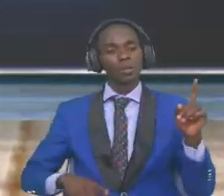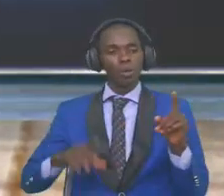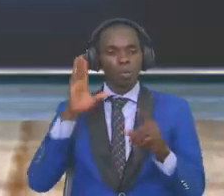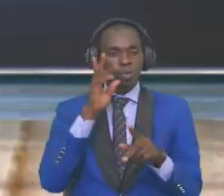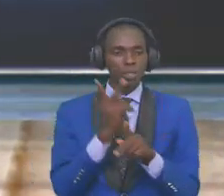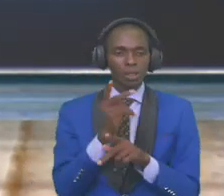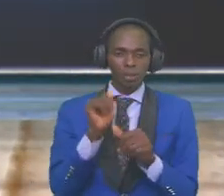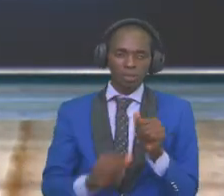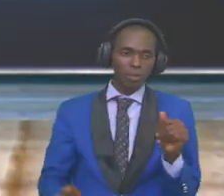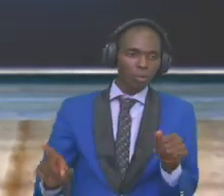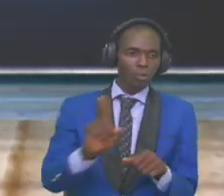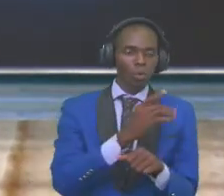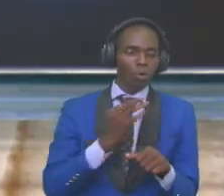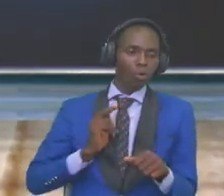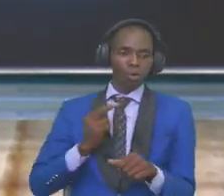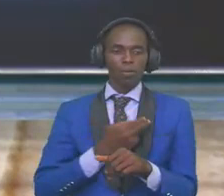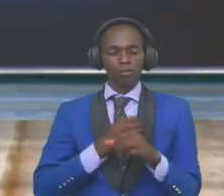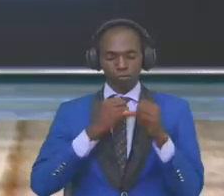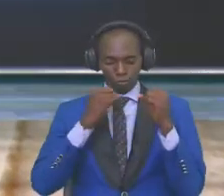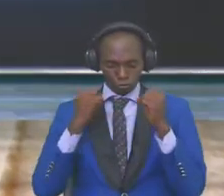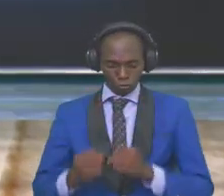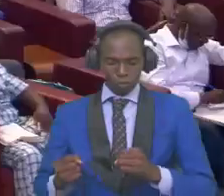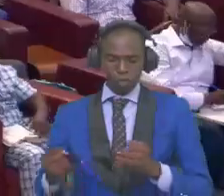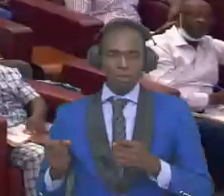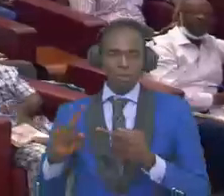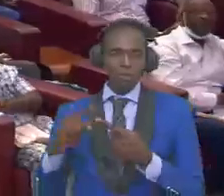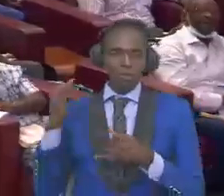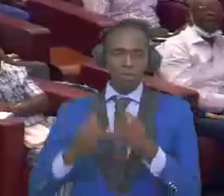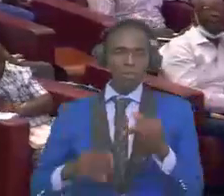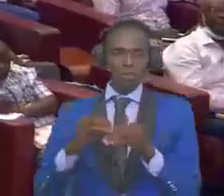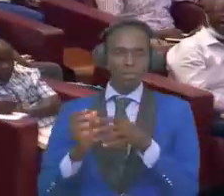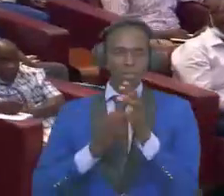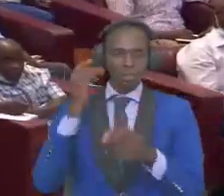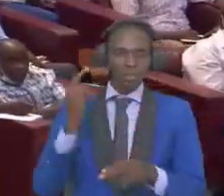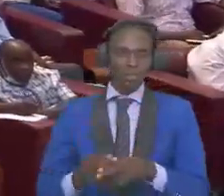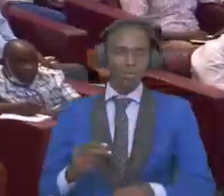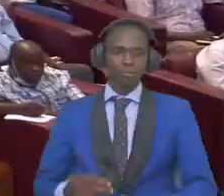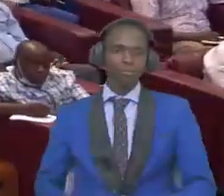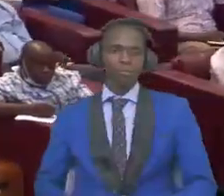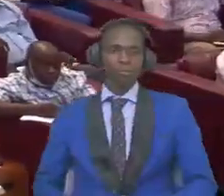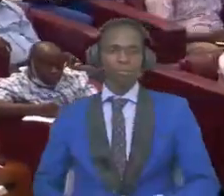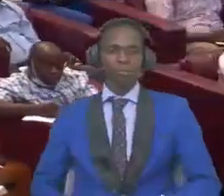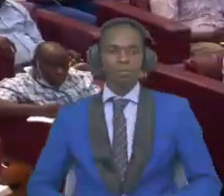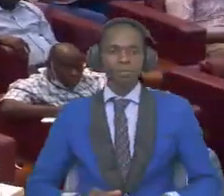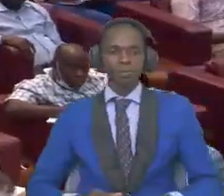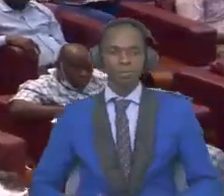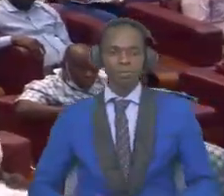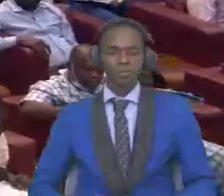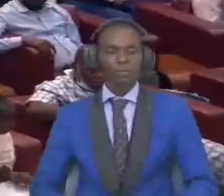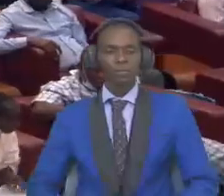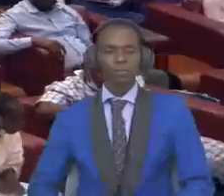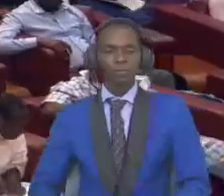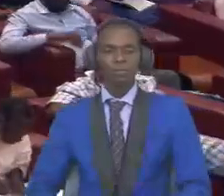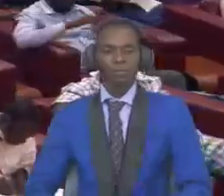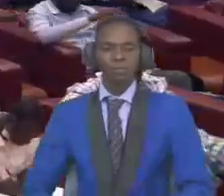keep every one of us strong in Jesus' name. Point number two now